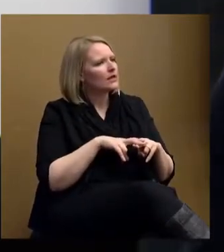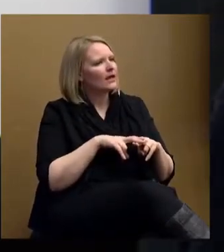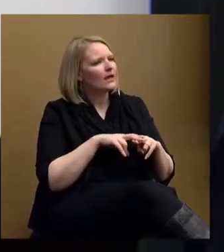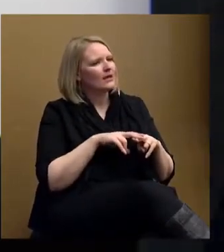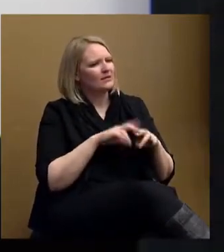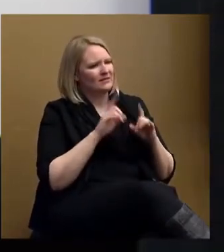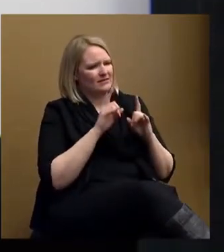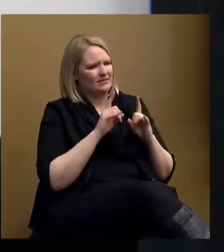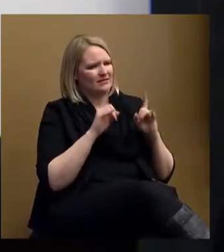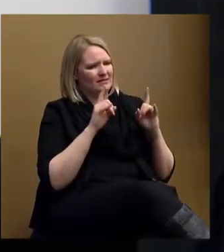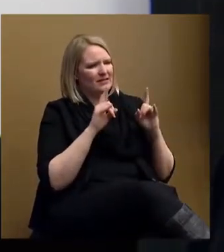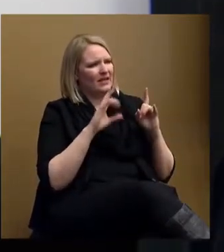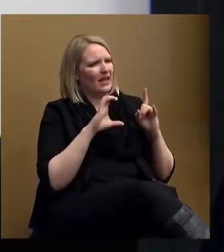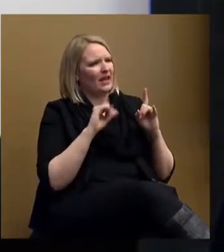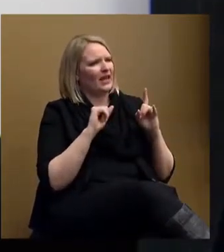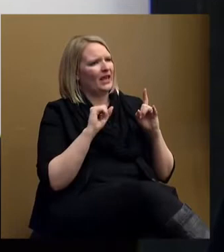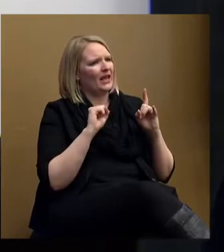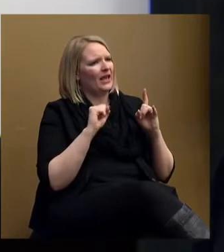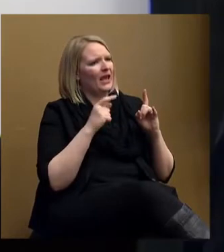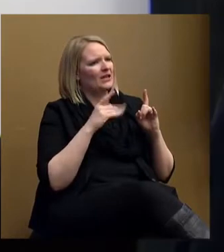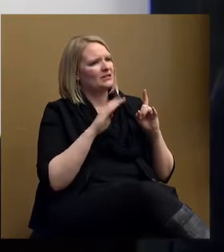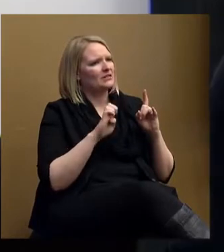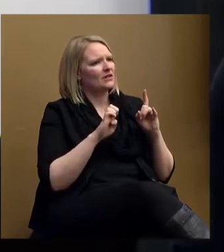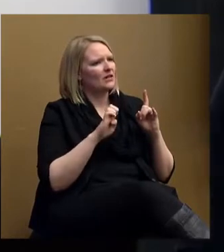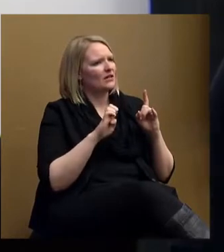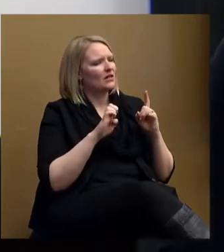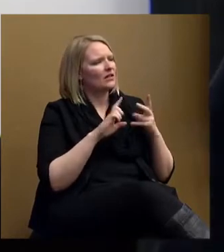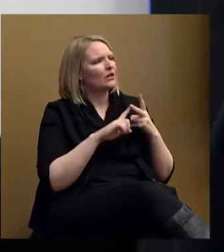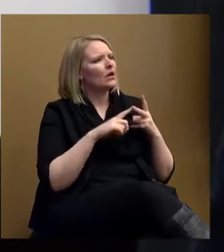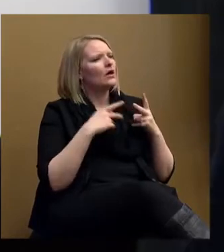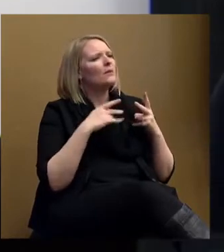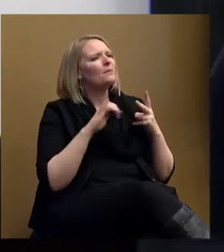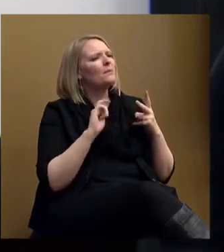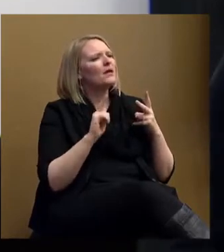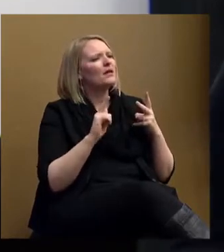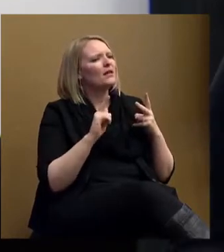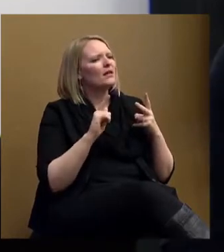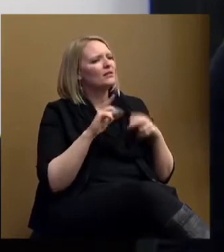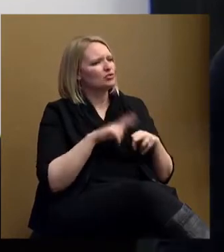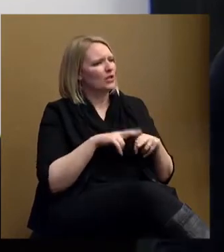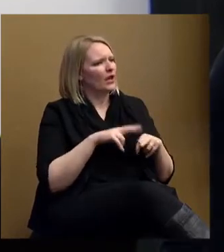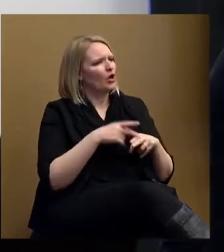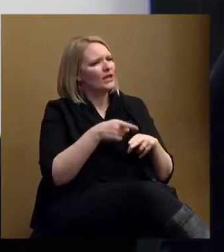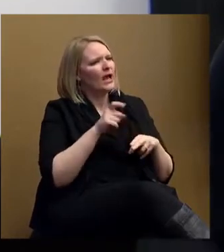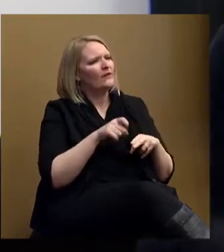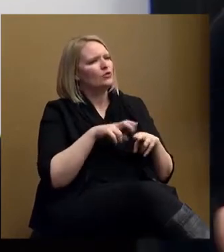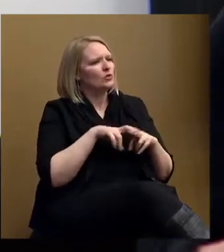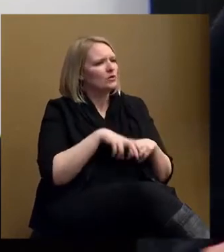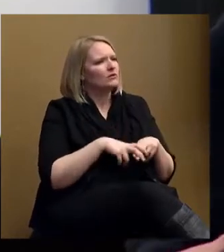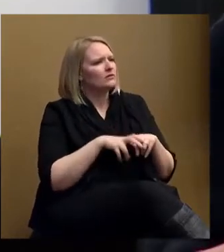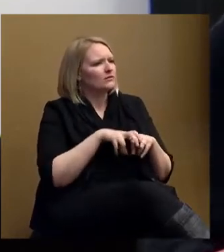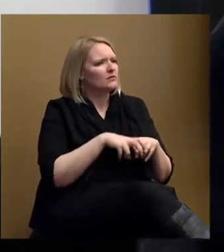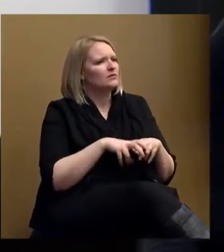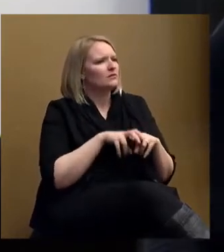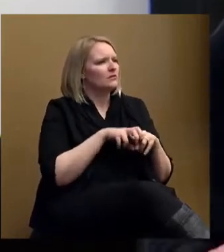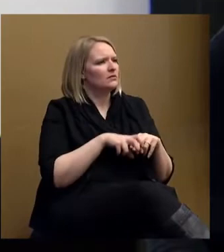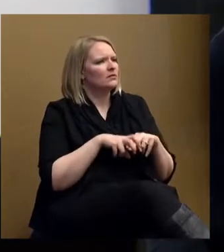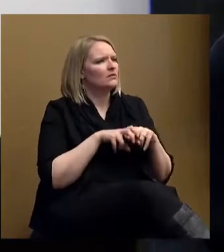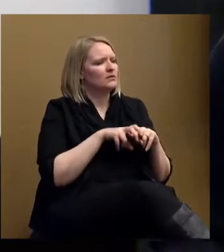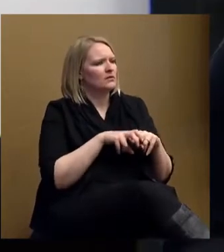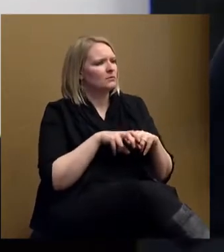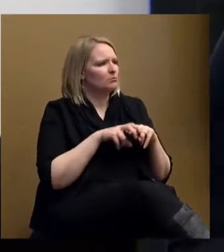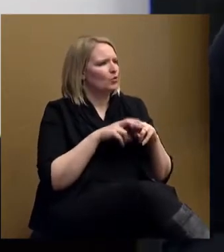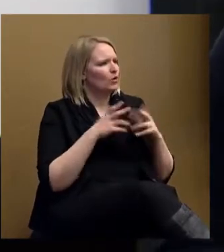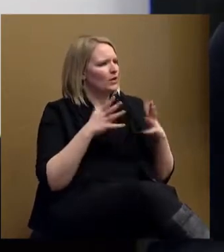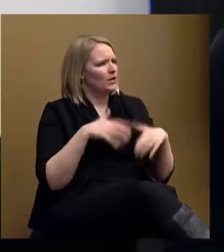or what's my chair called? The pill chair. The pill chair, he's got to constantly be moving his body